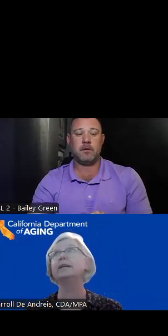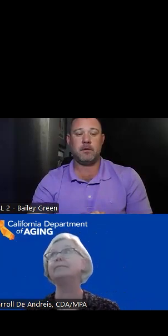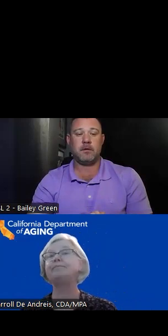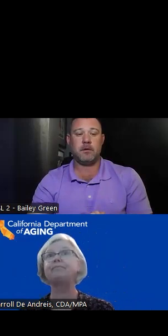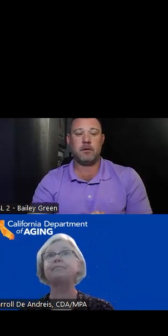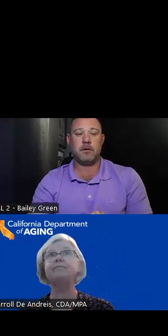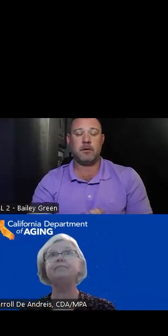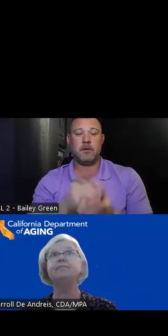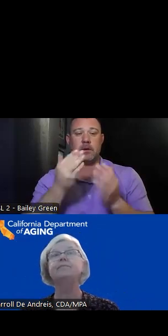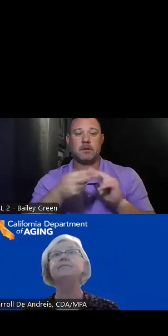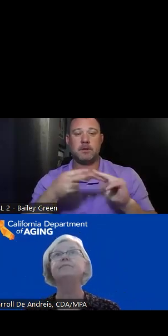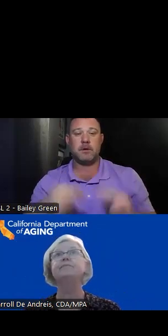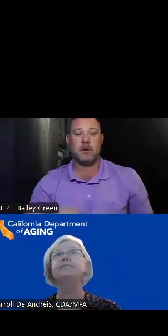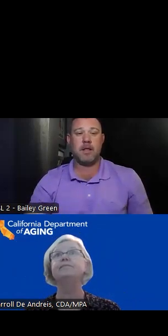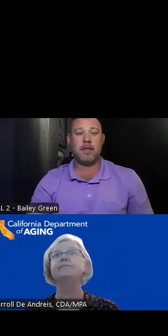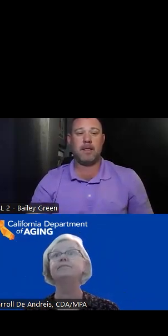Next slide.